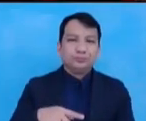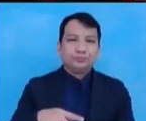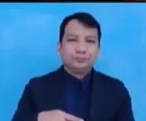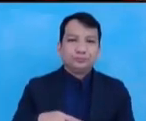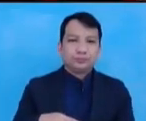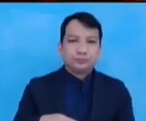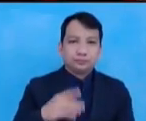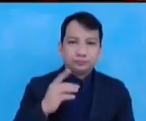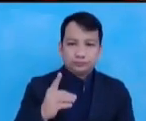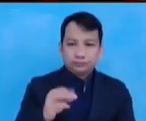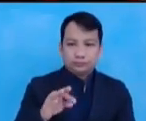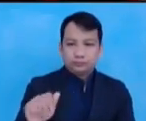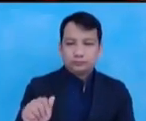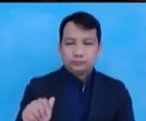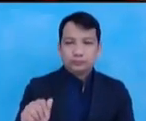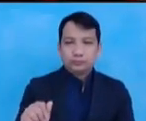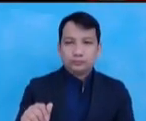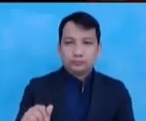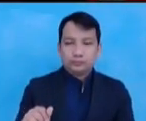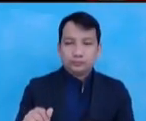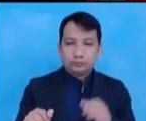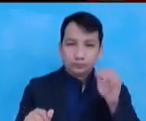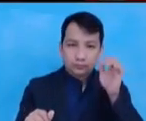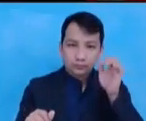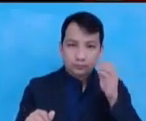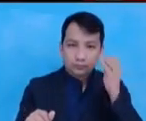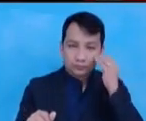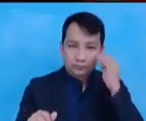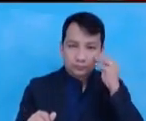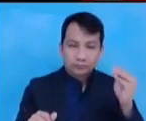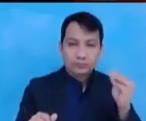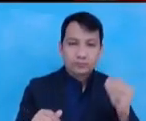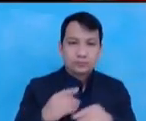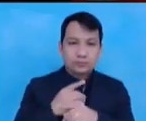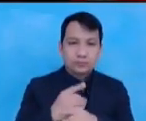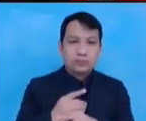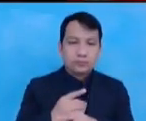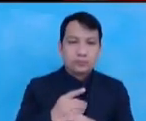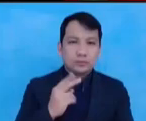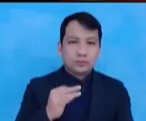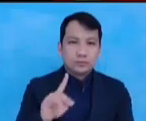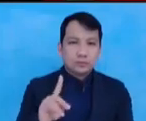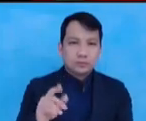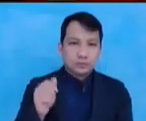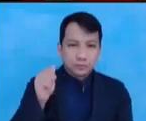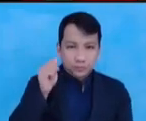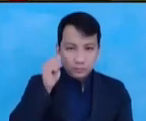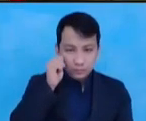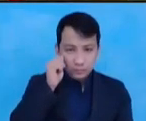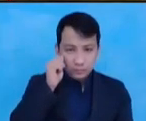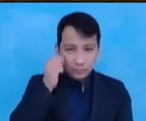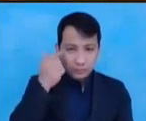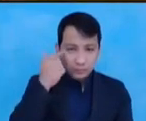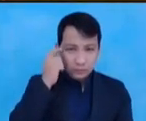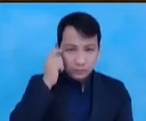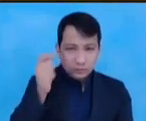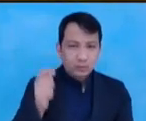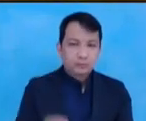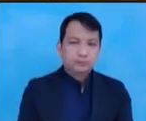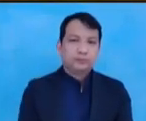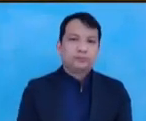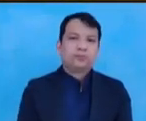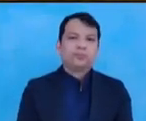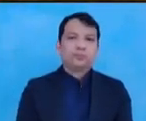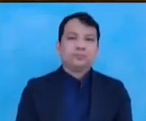Foreign Affairs Secretary Enrique Manalo at Department of National Defense Secretary Givo Teodoro. Isa sa bunga